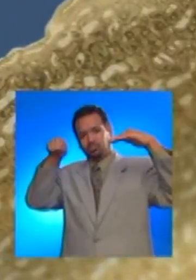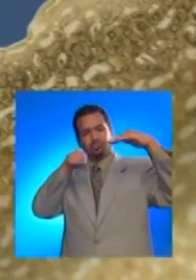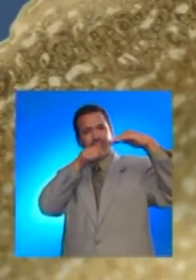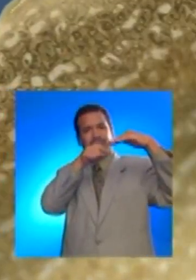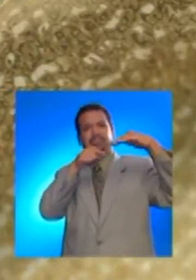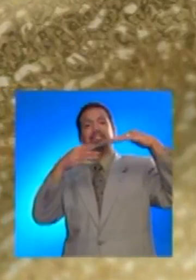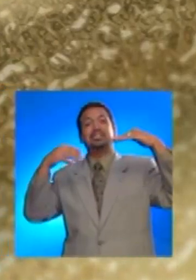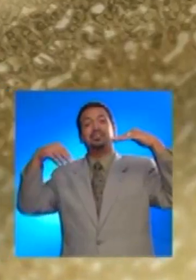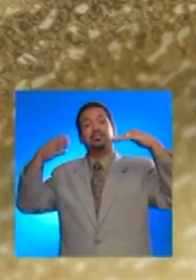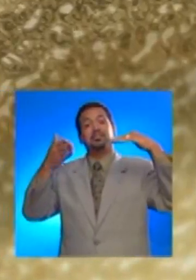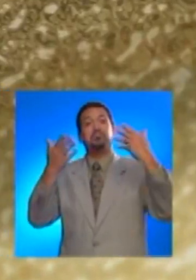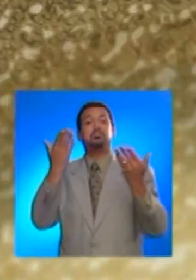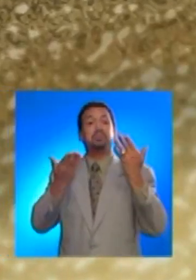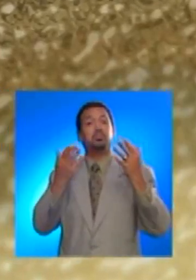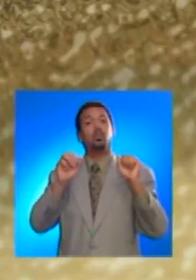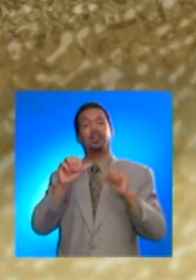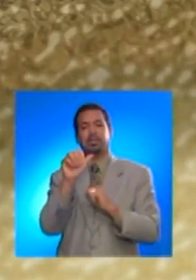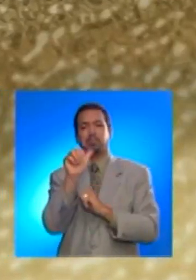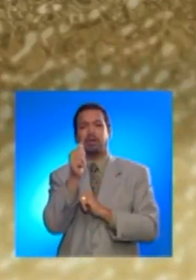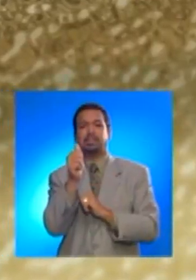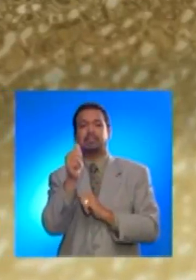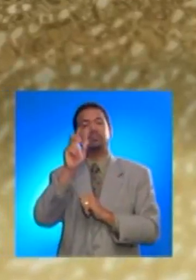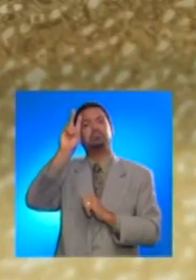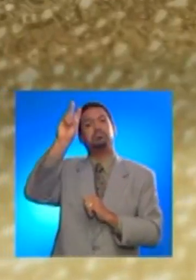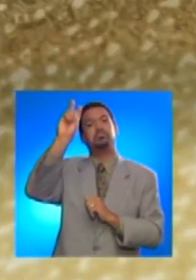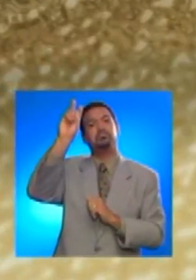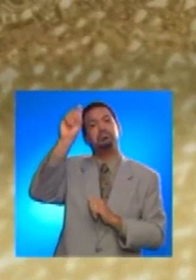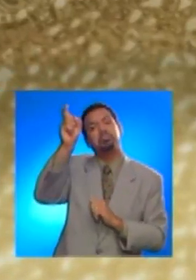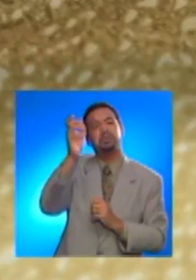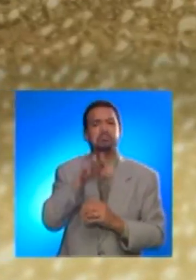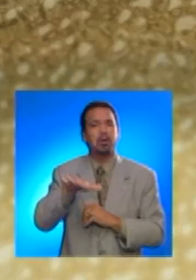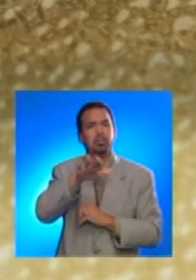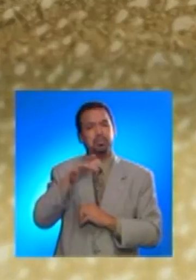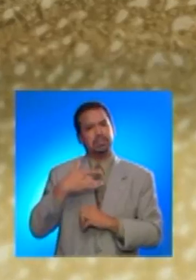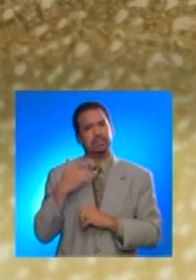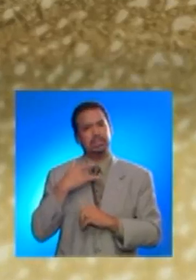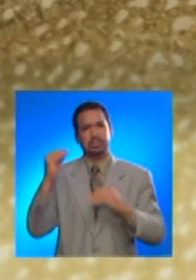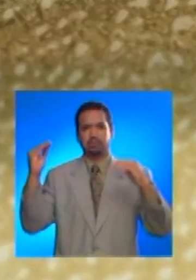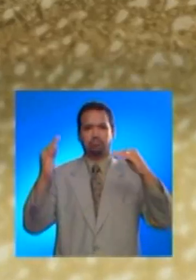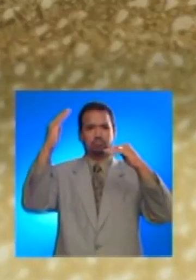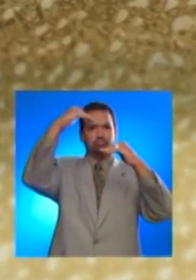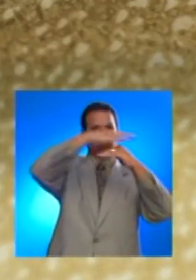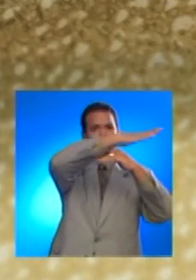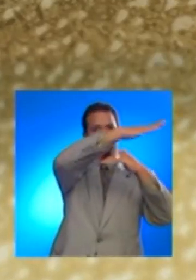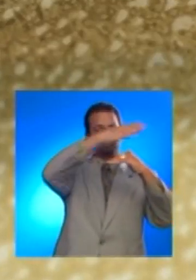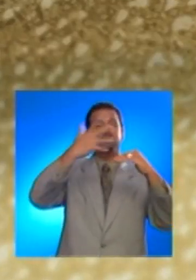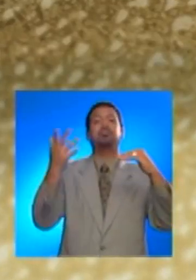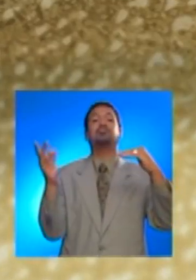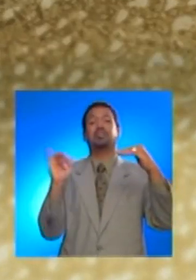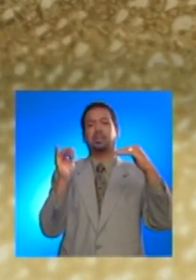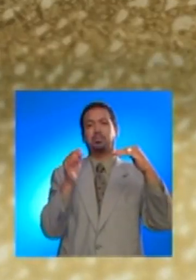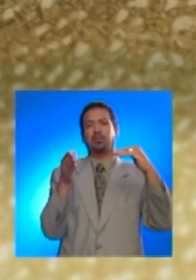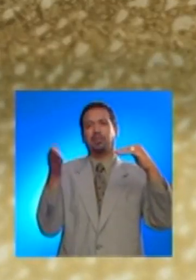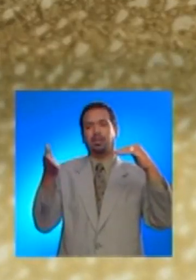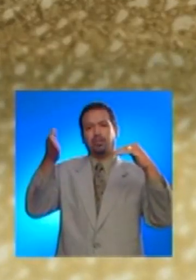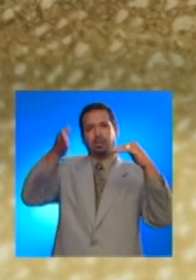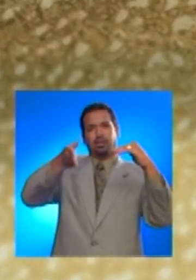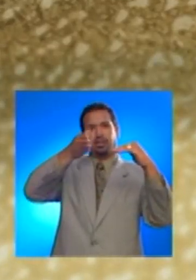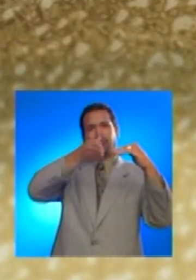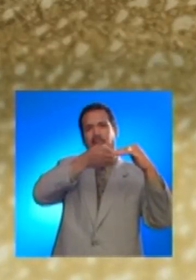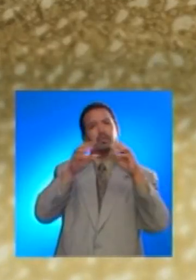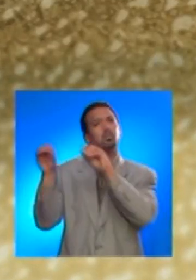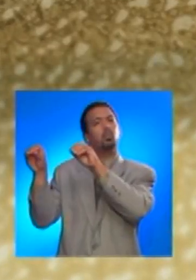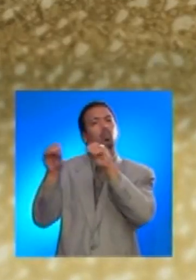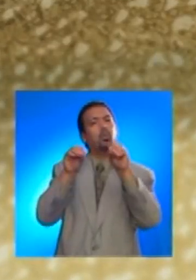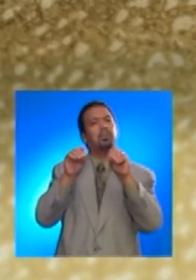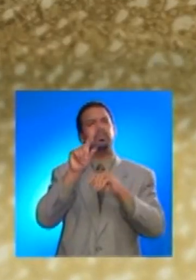can increase dramatically, in extreme cases over 50 feet. At the same time, the waves slow down to less than 20